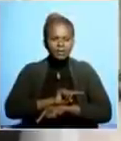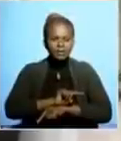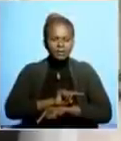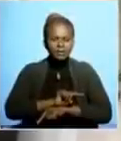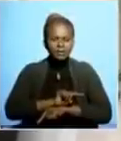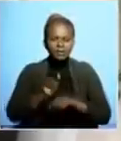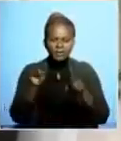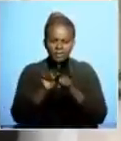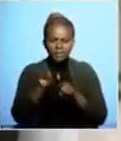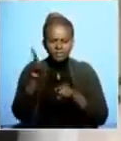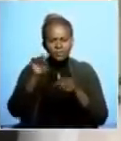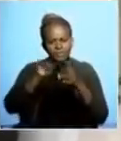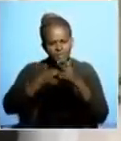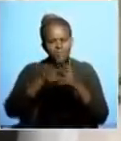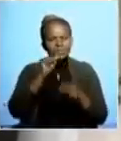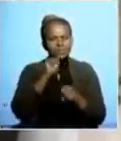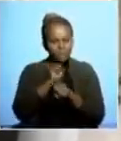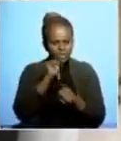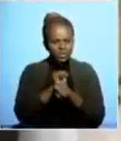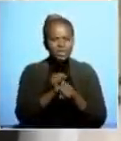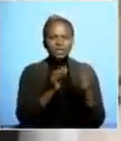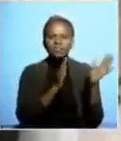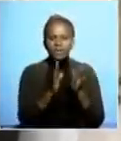on with the job is good enough.